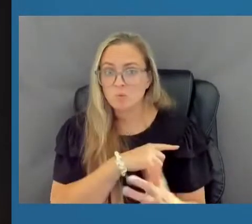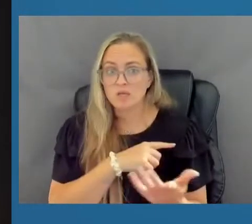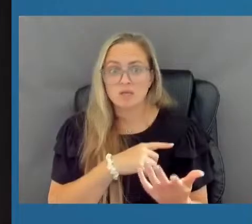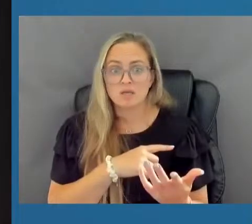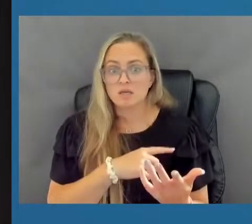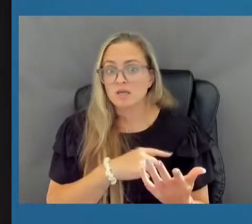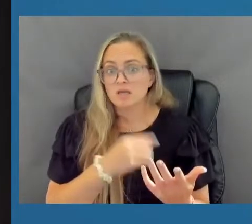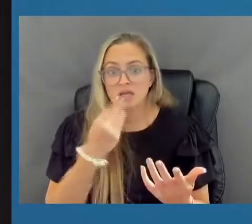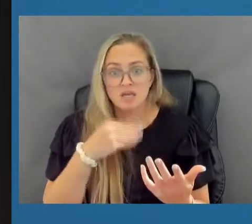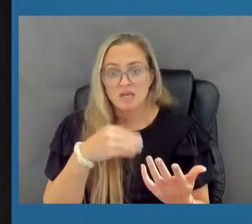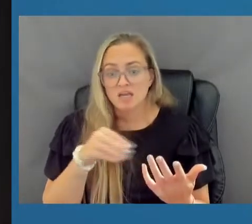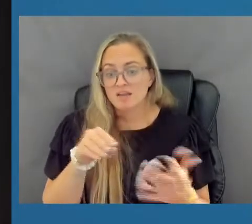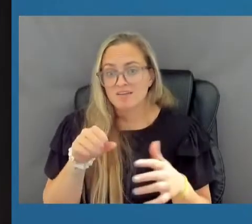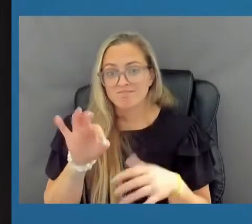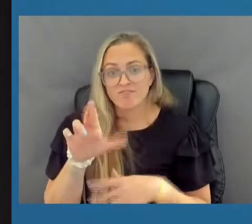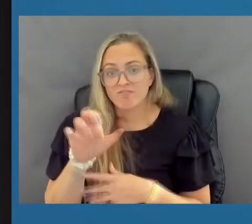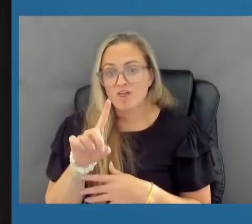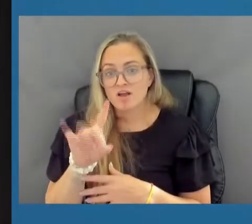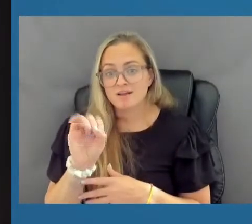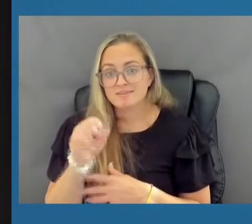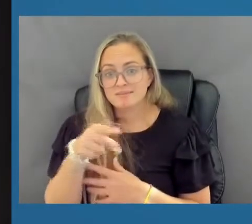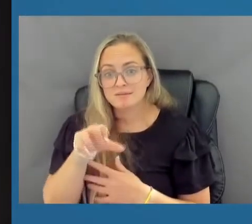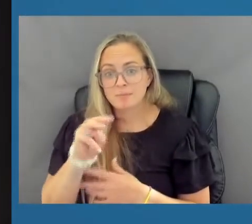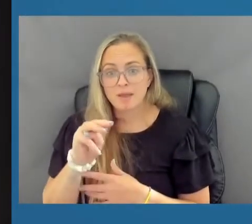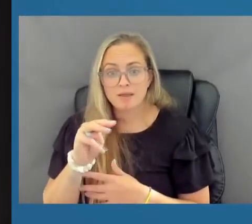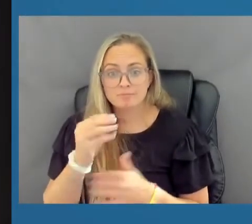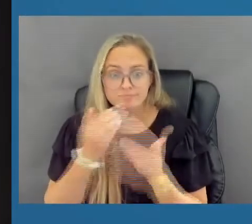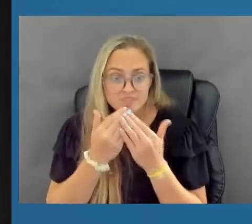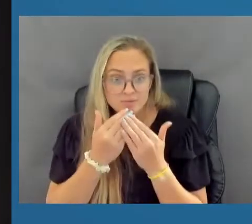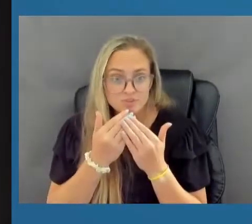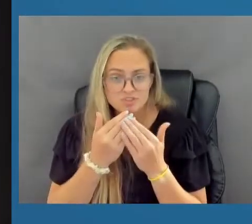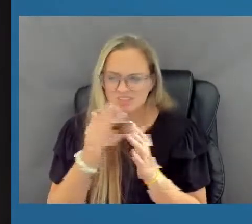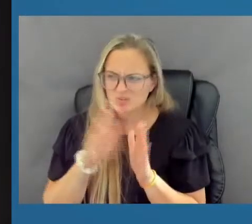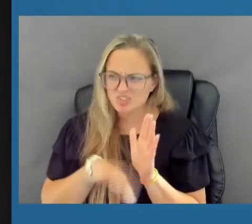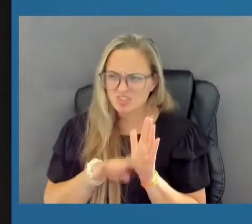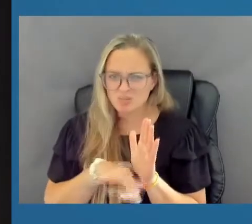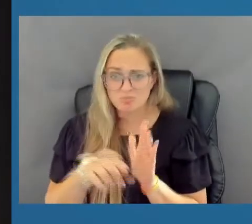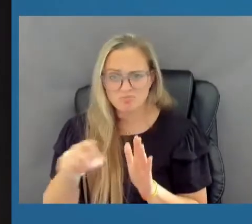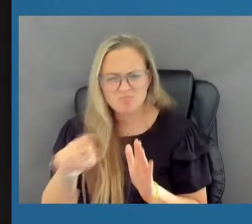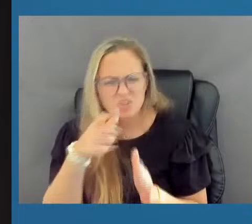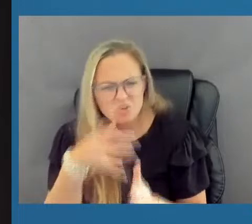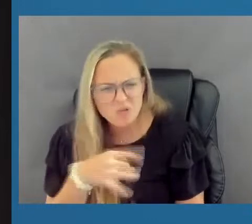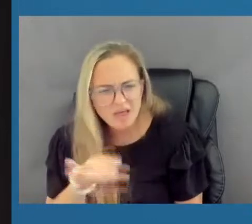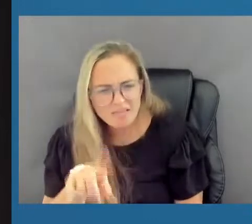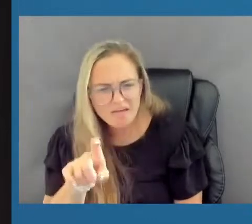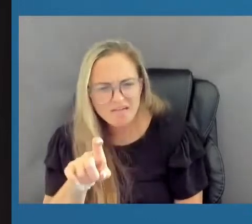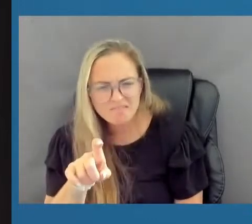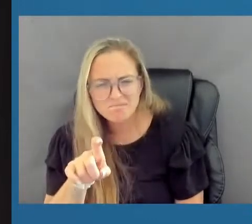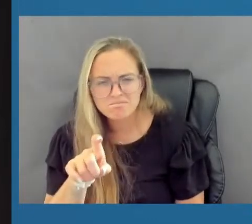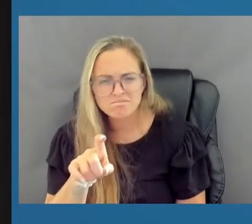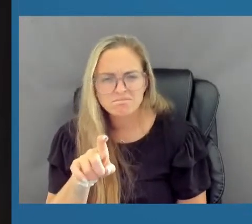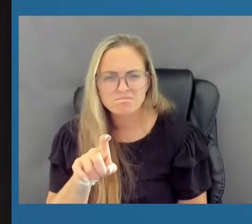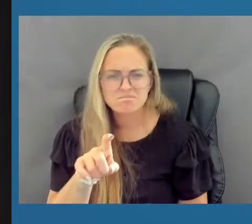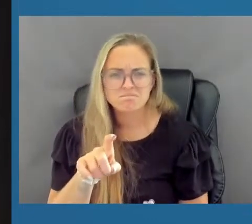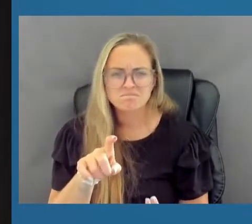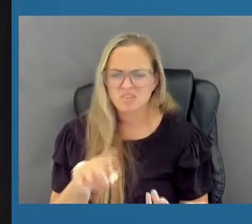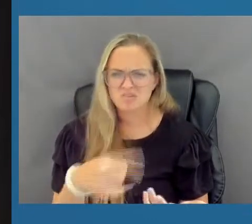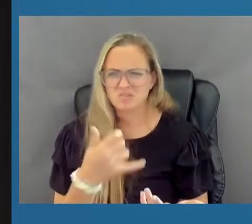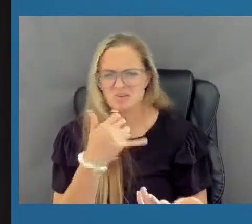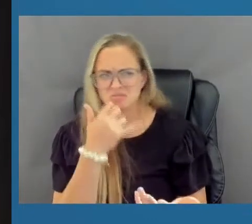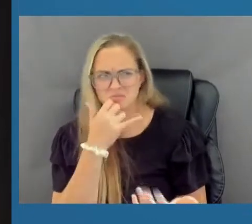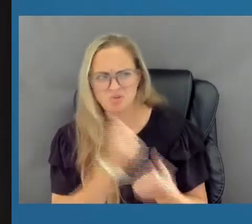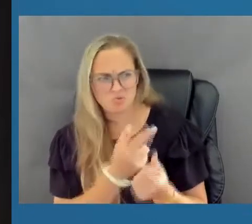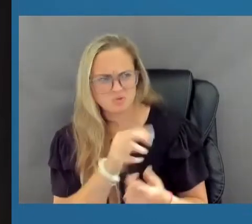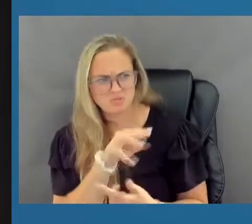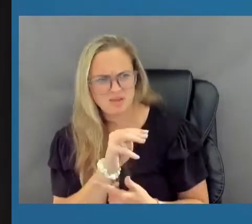Spam sandwiches for dinner because they were cheap. Anybody like those? I once said that, and someone said, what's wrong with Spam sandwiches? I go,